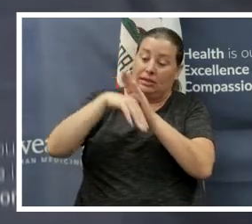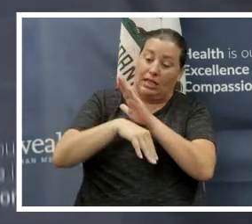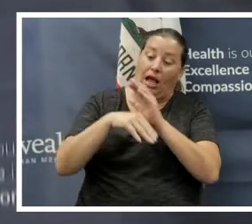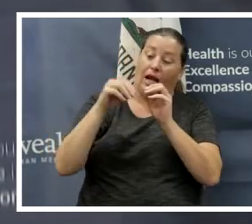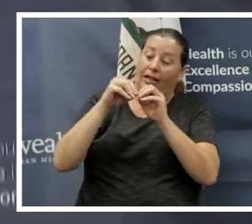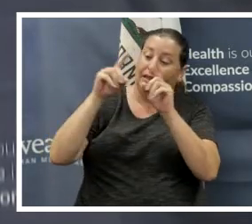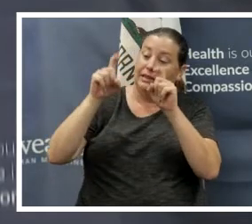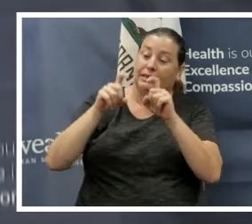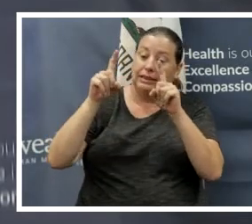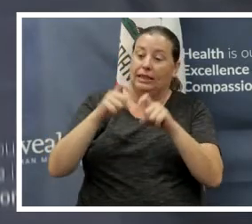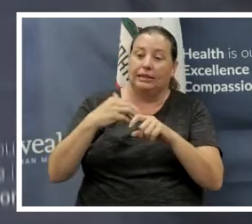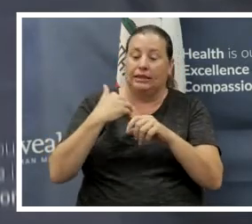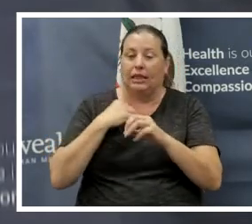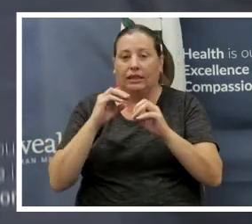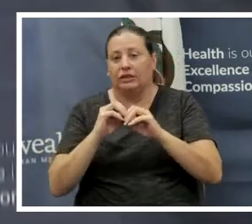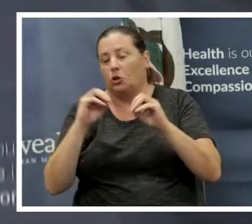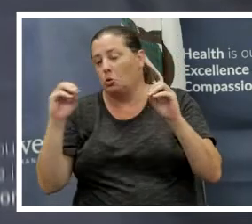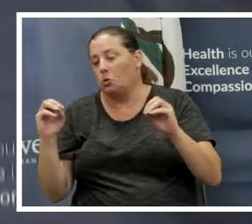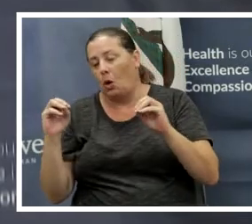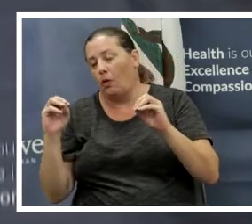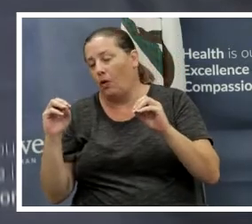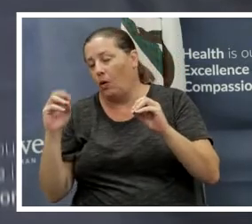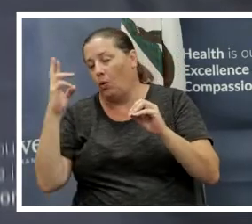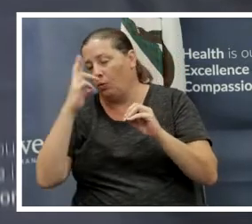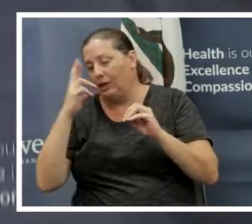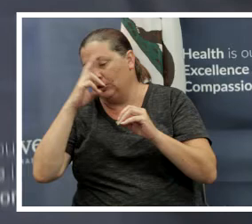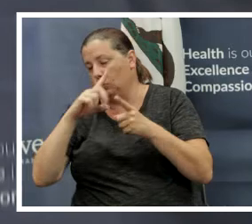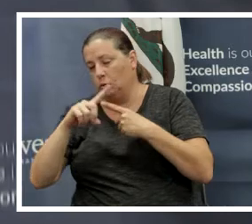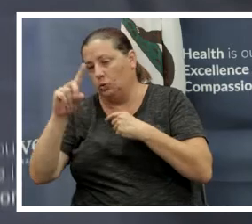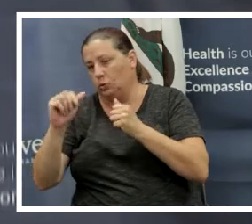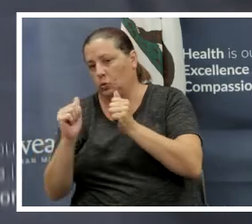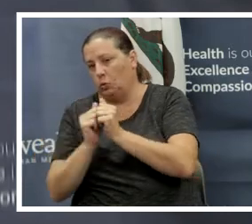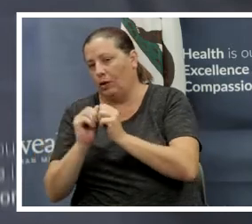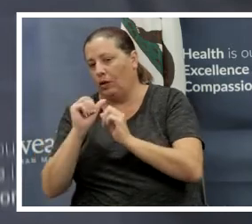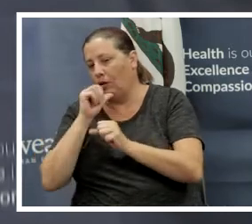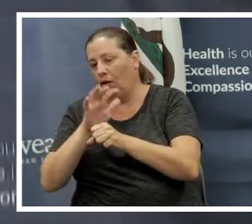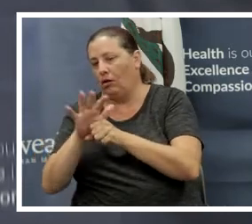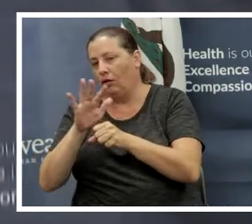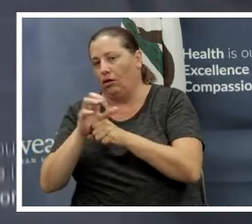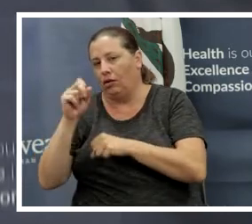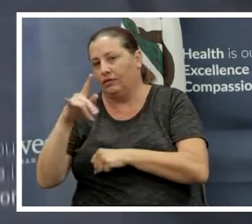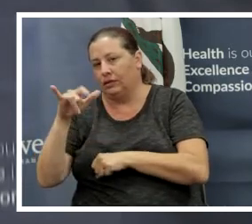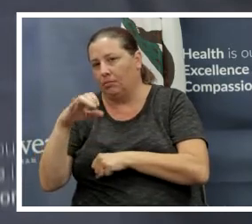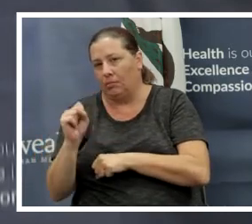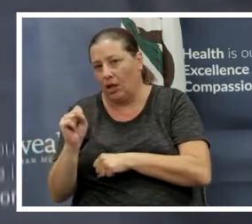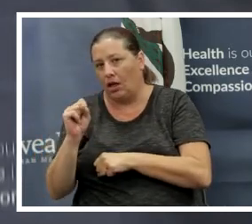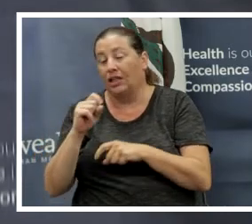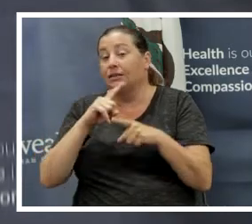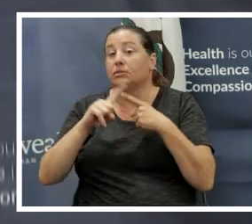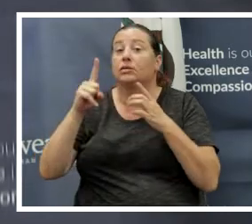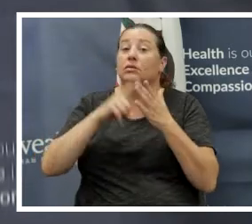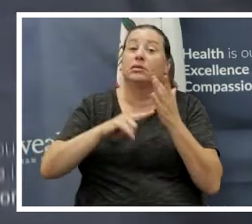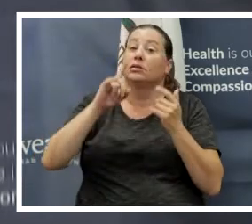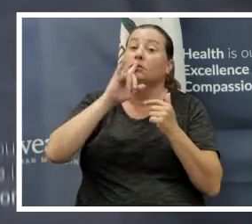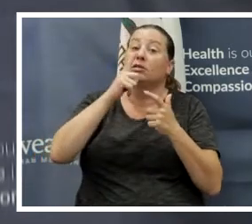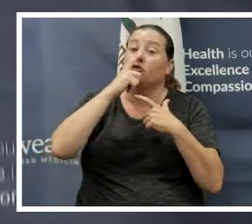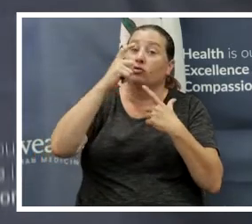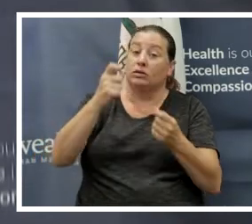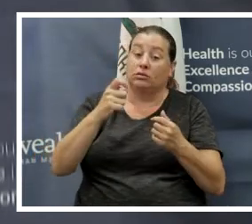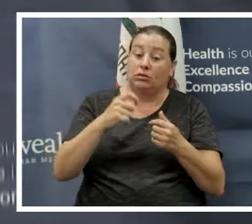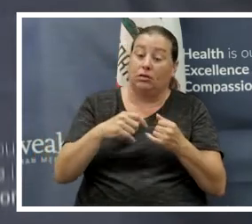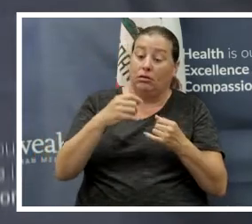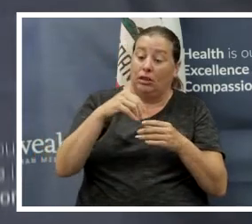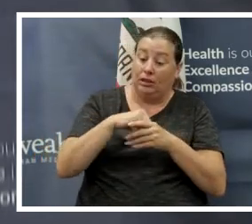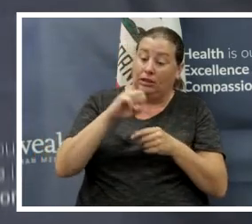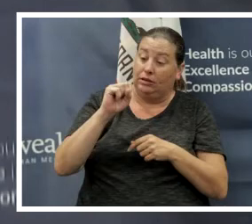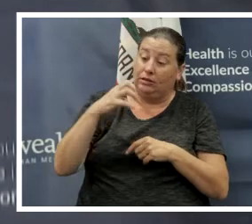to do with the absence of supplies. What's interesting is that fell even further in the month of September. We actually